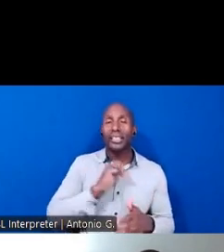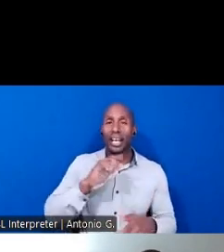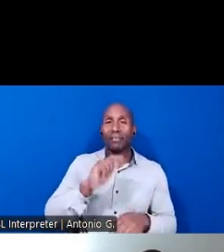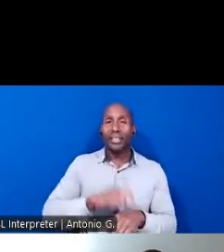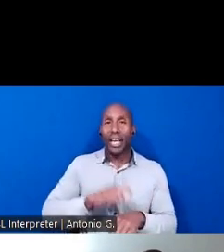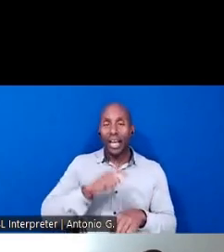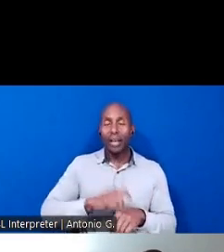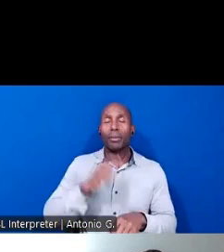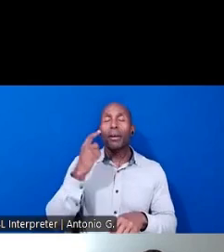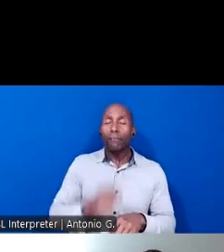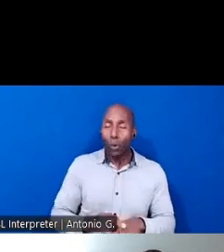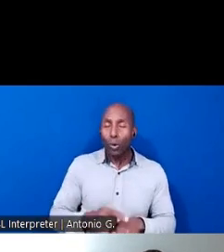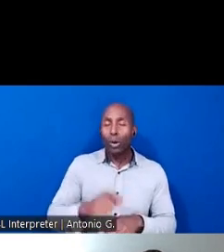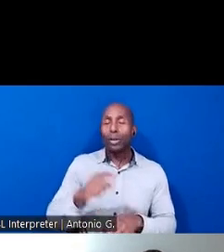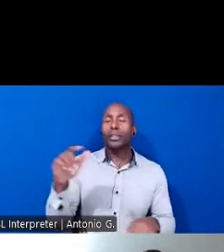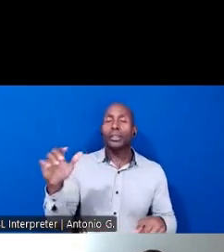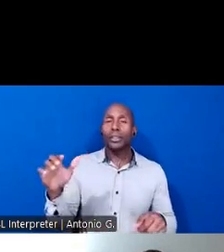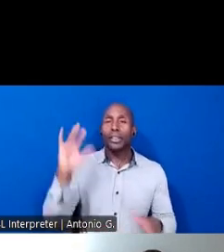period.